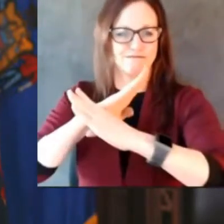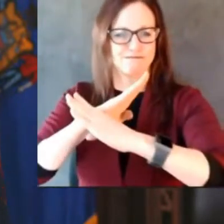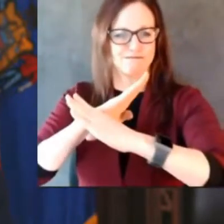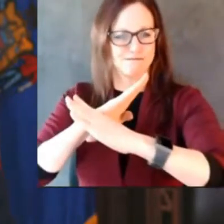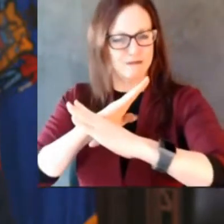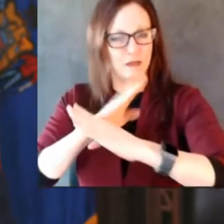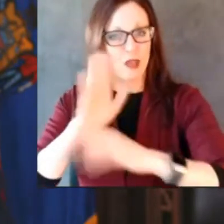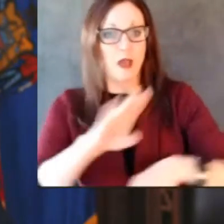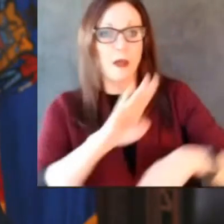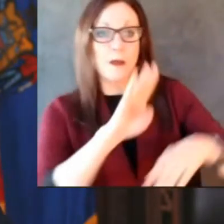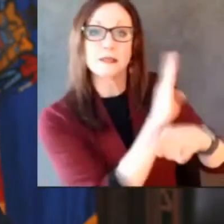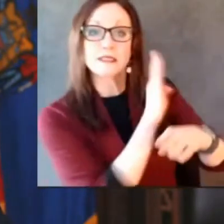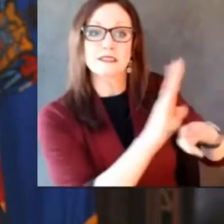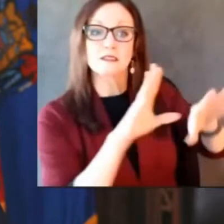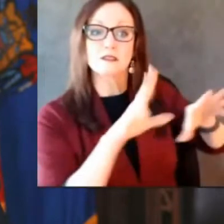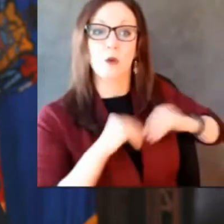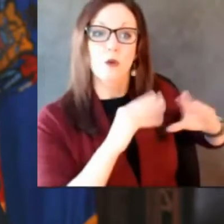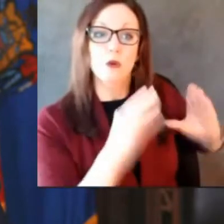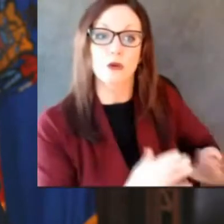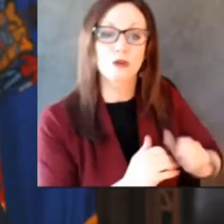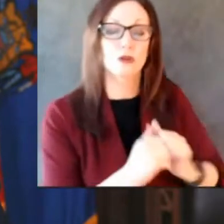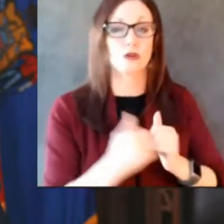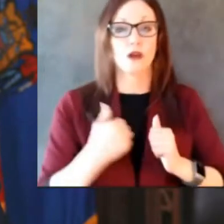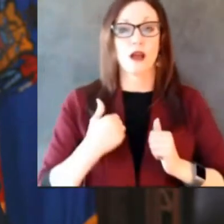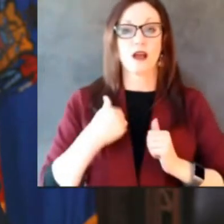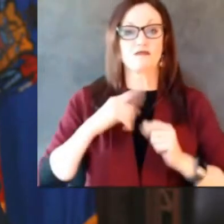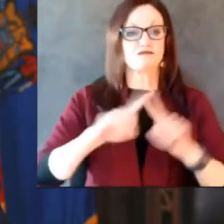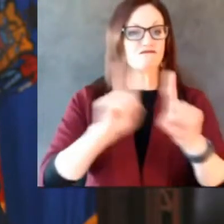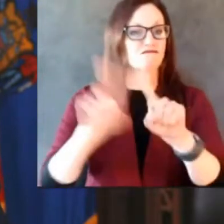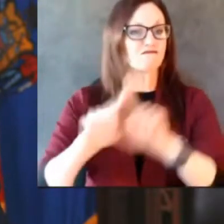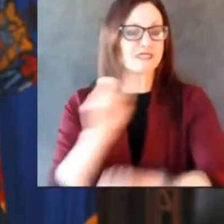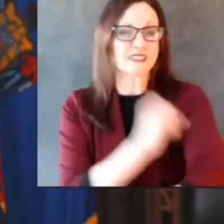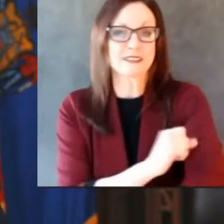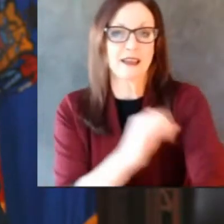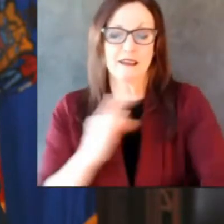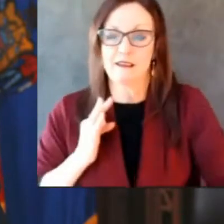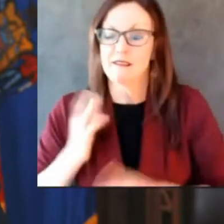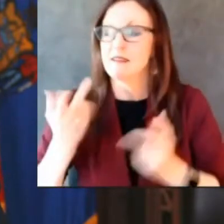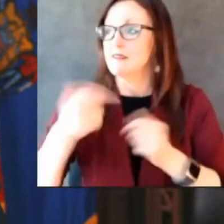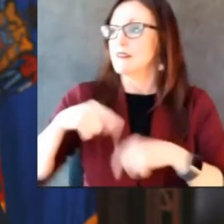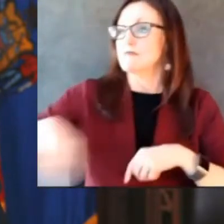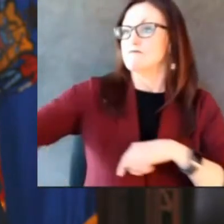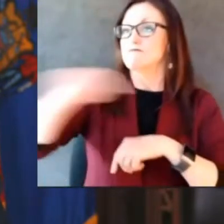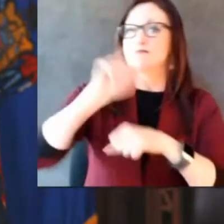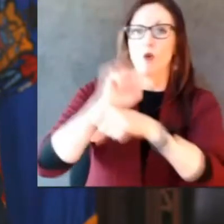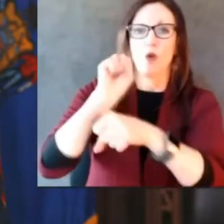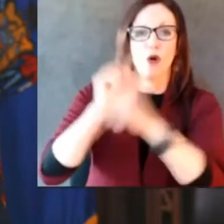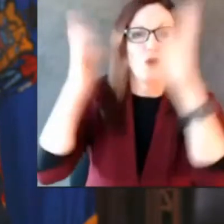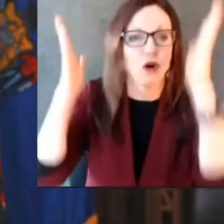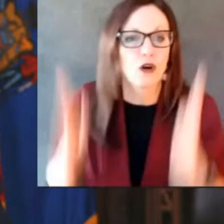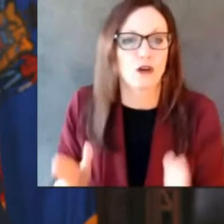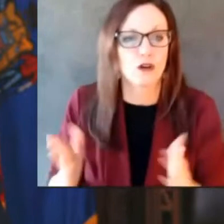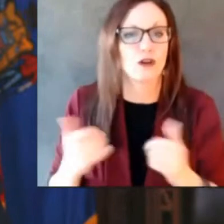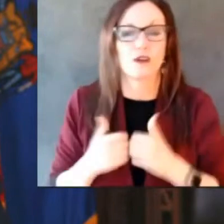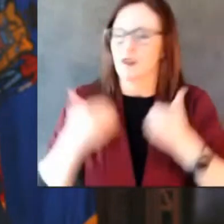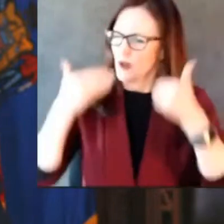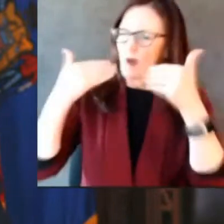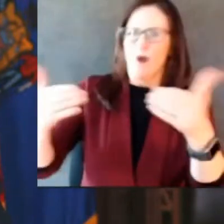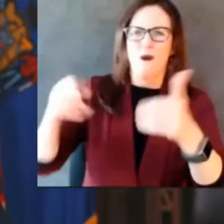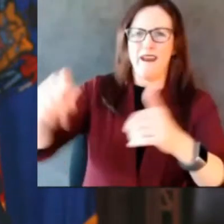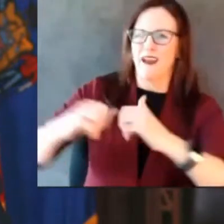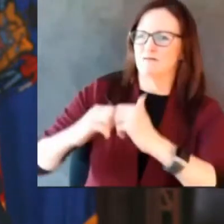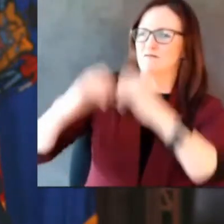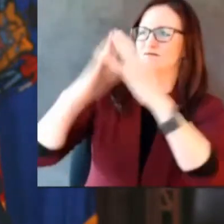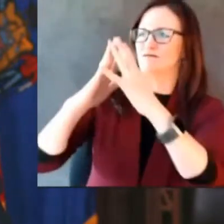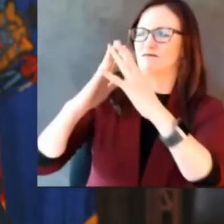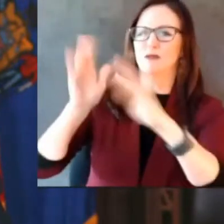setting up a vaccination clinic at your business with the help of your local county health department. If you're headed out to get your